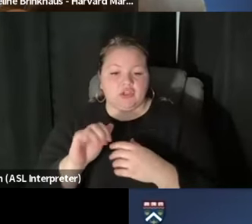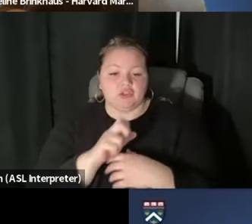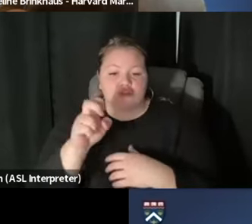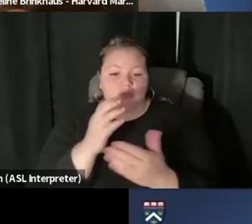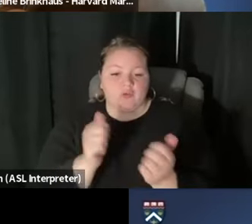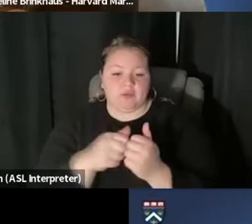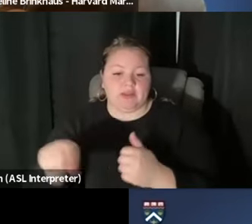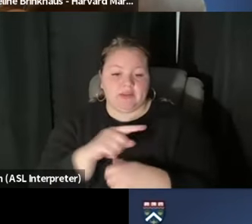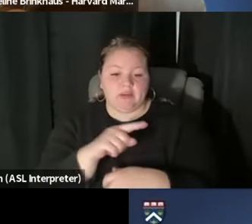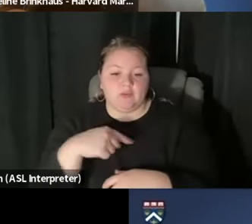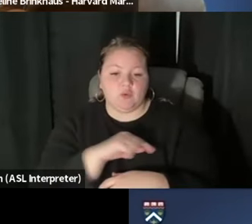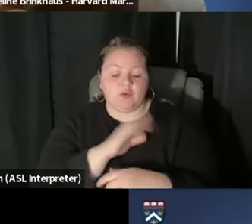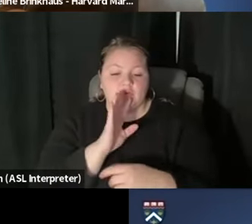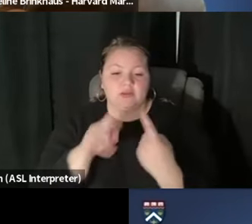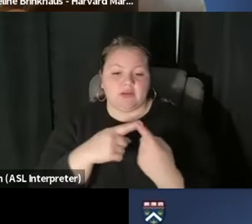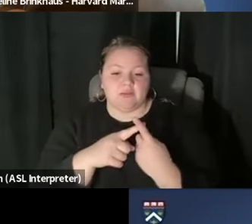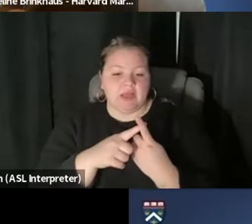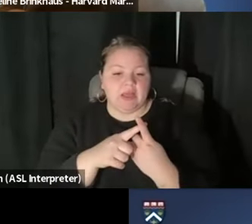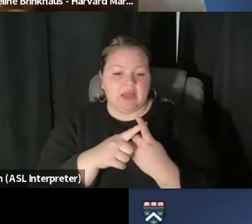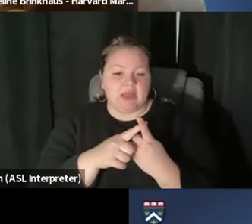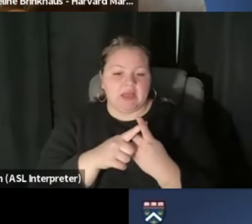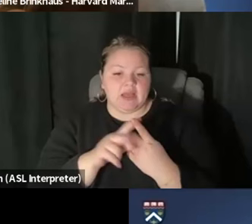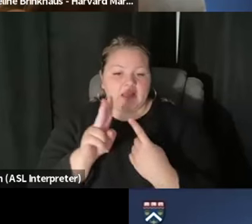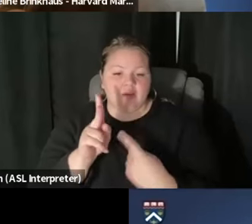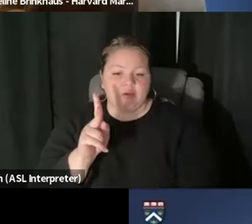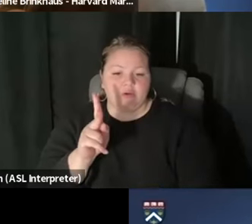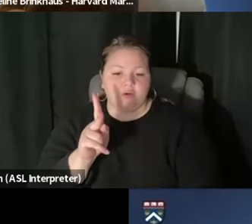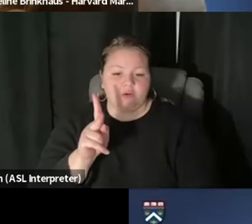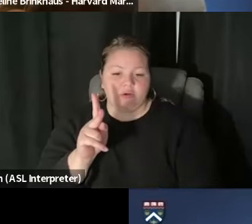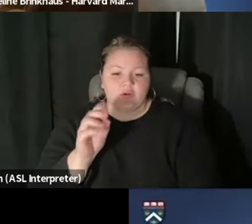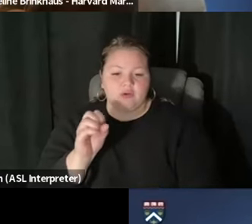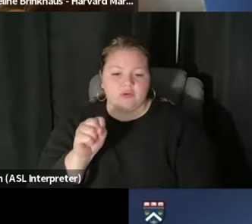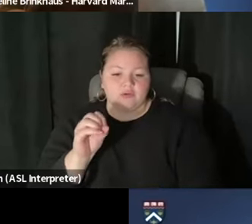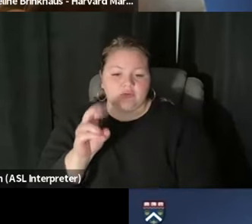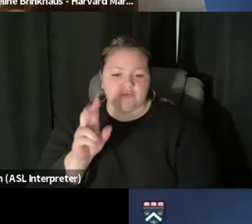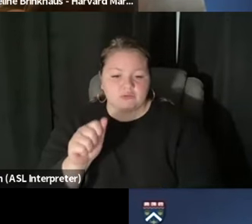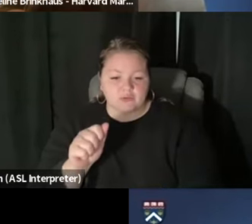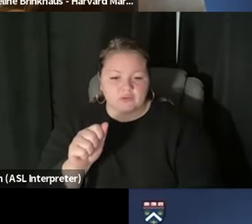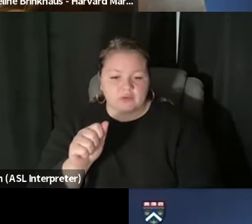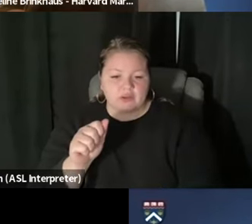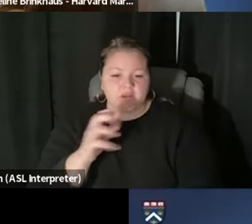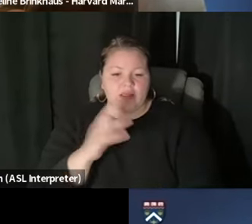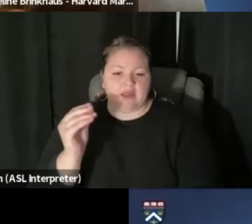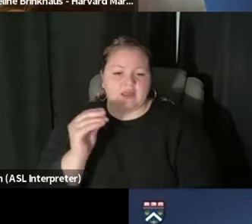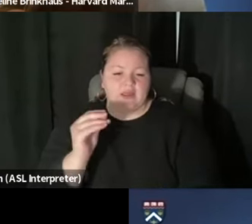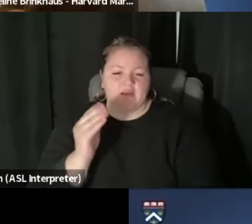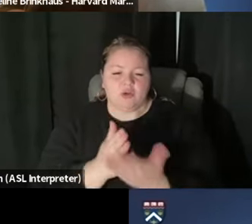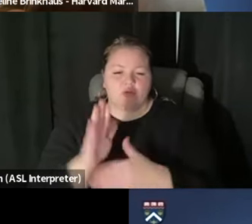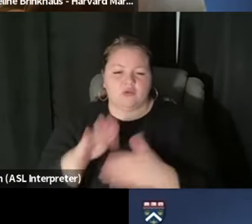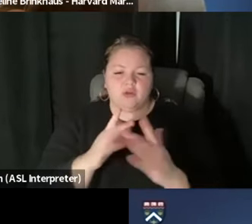even choosing courses, which is right for us. And we used to just go through all those online resources available from Harvard to